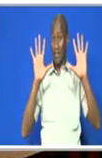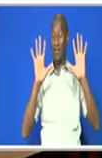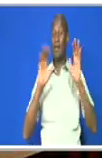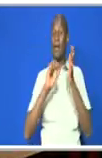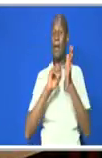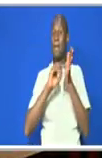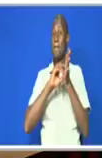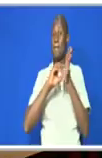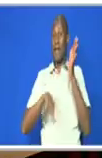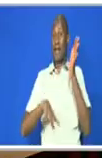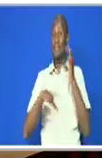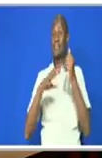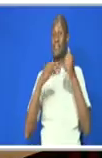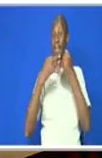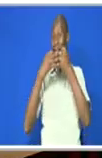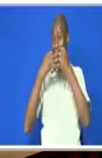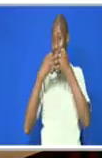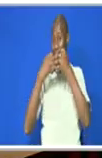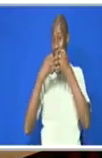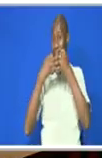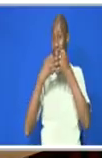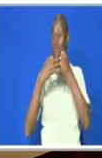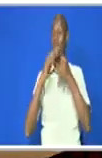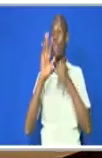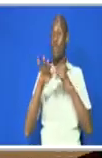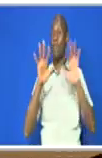away 8. So from 10,